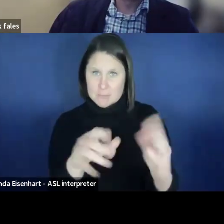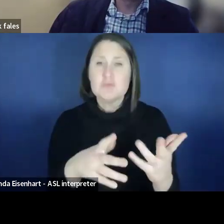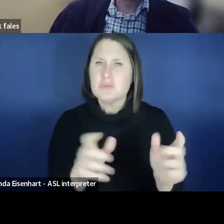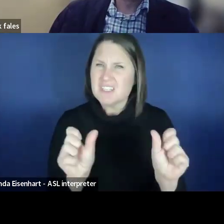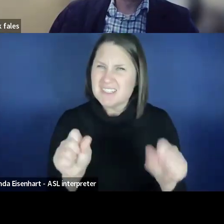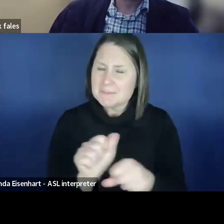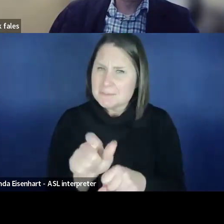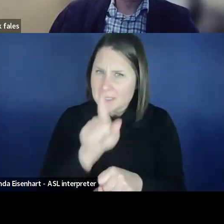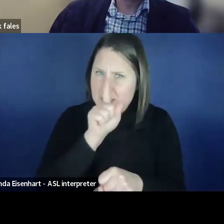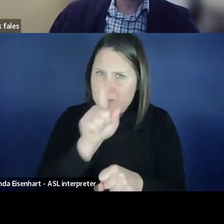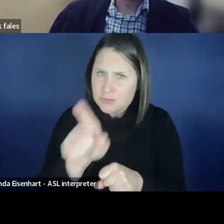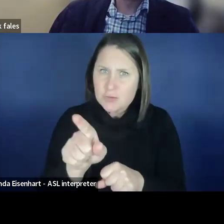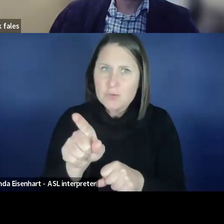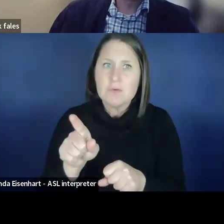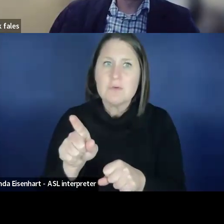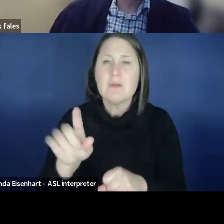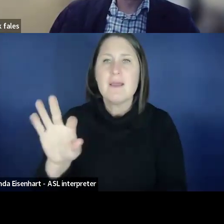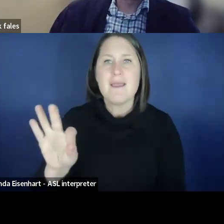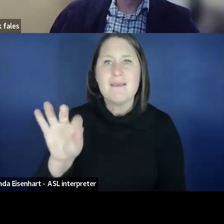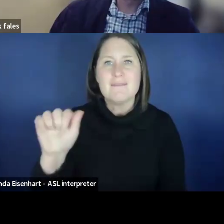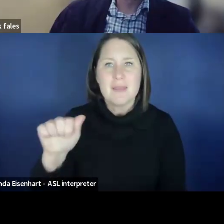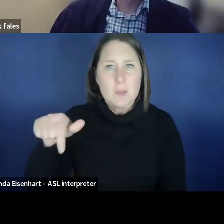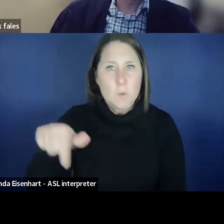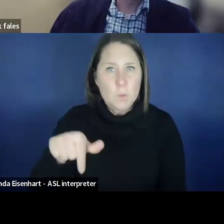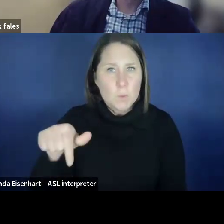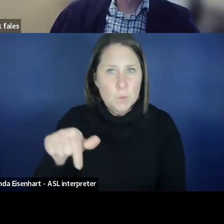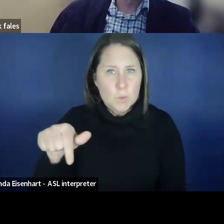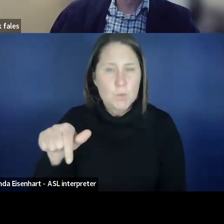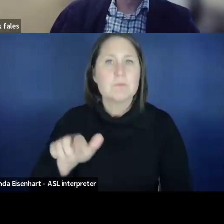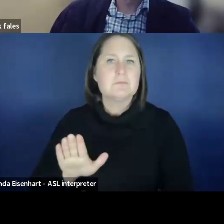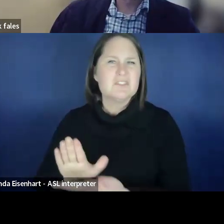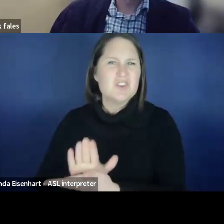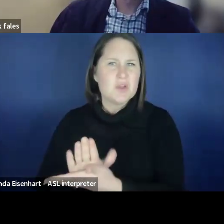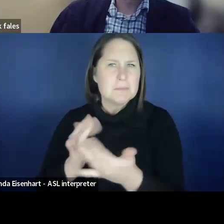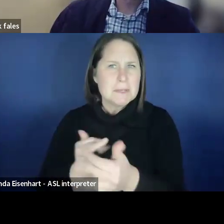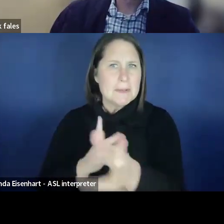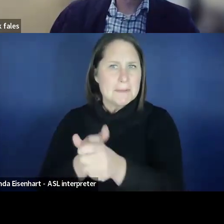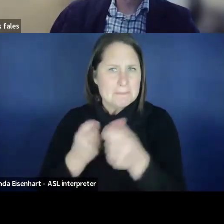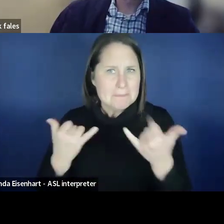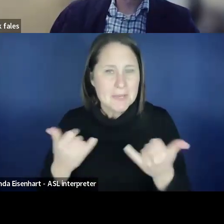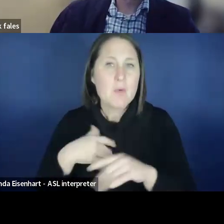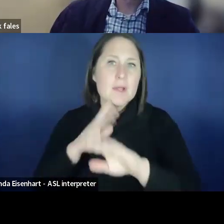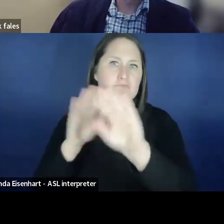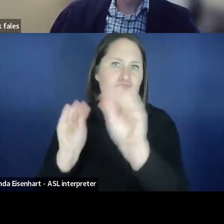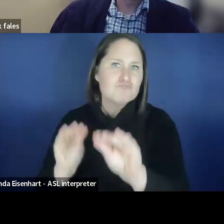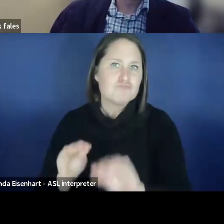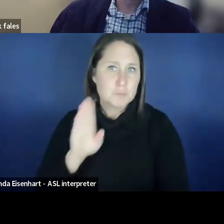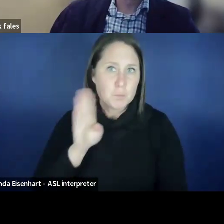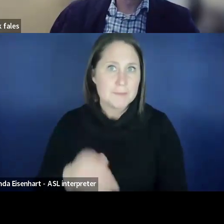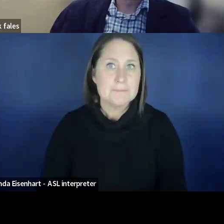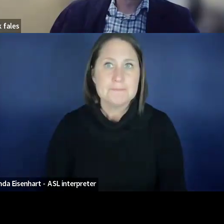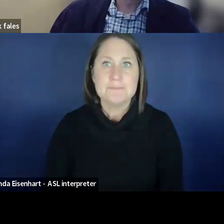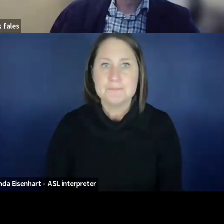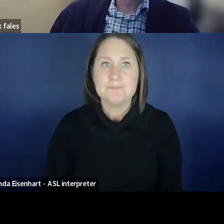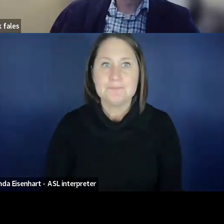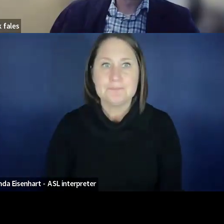sure that they're covered in our frequently asked questions document, which is currently being updated. So